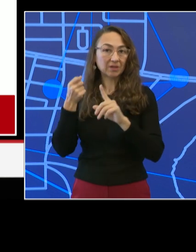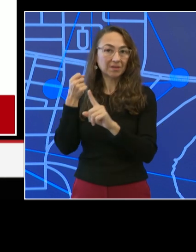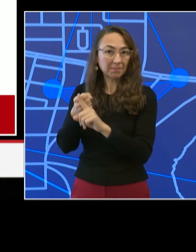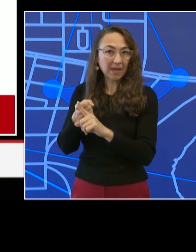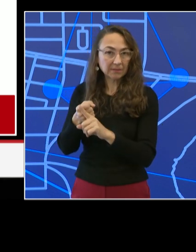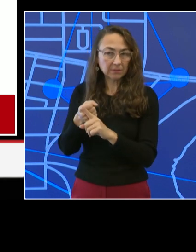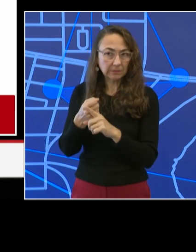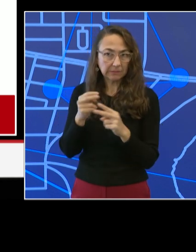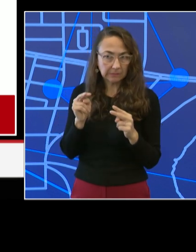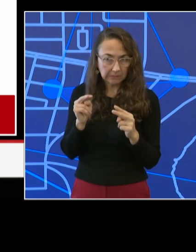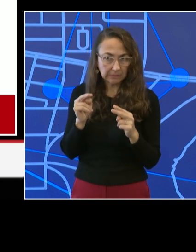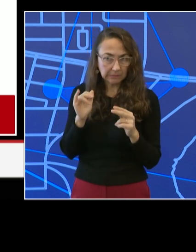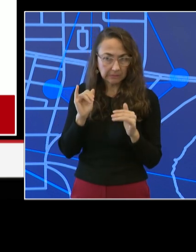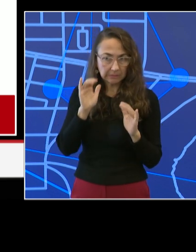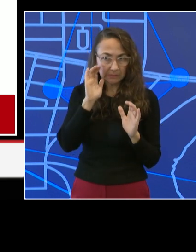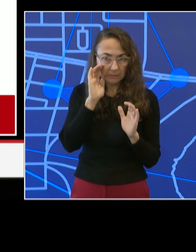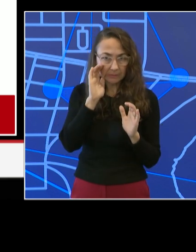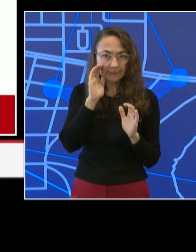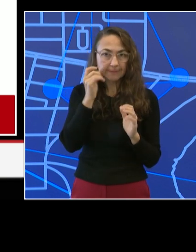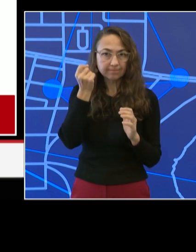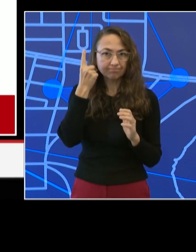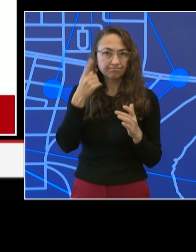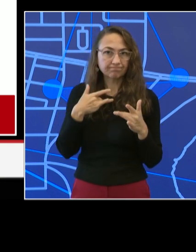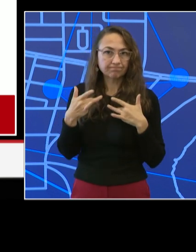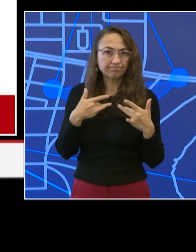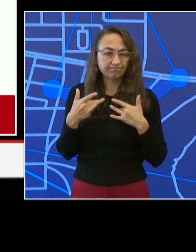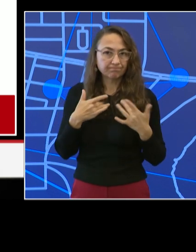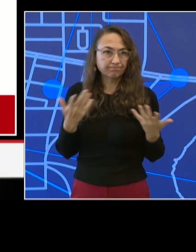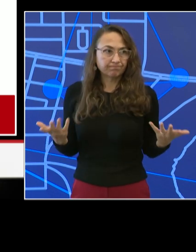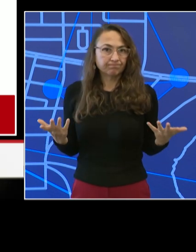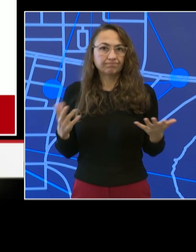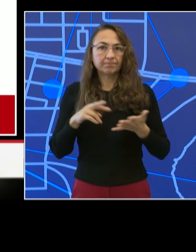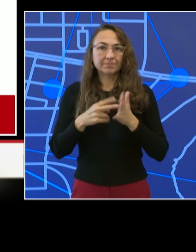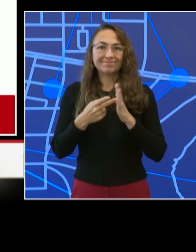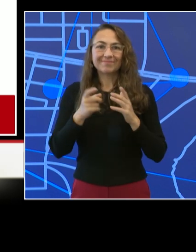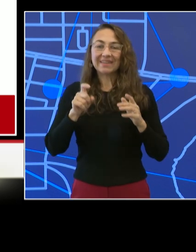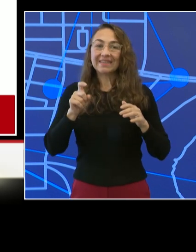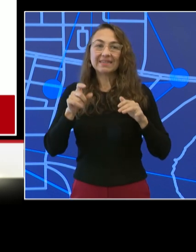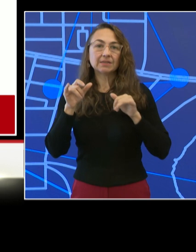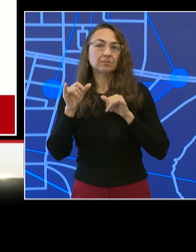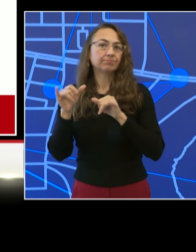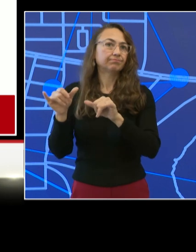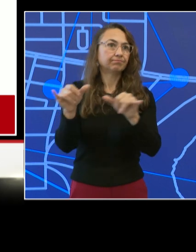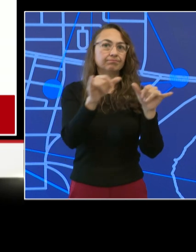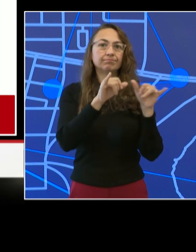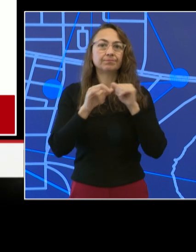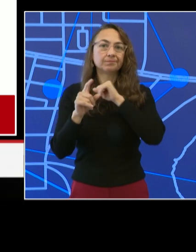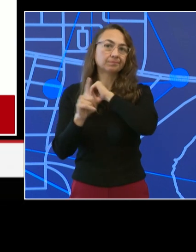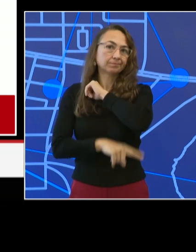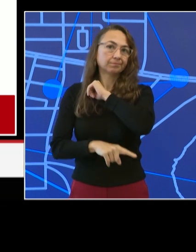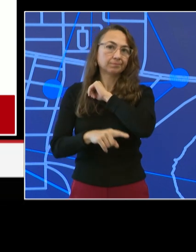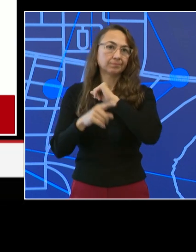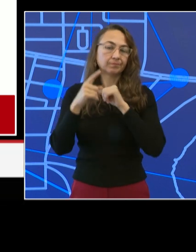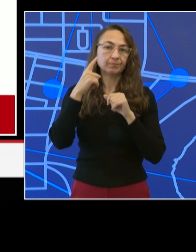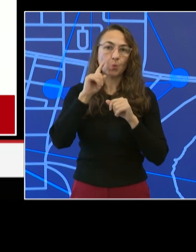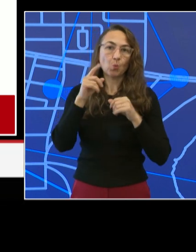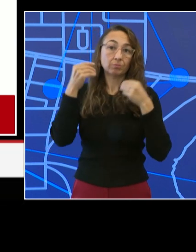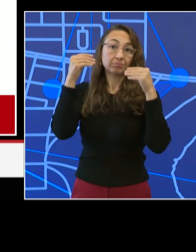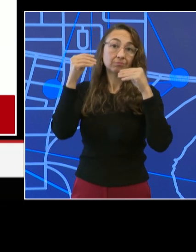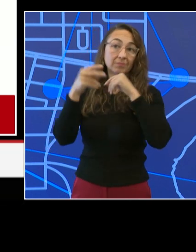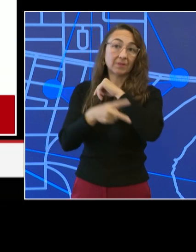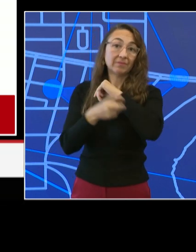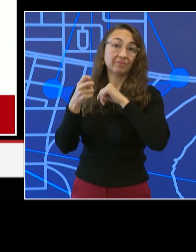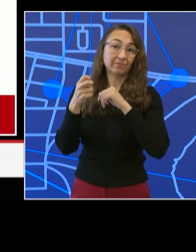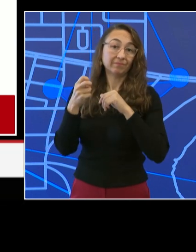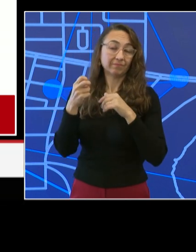get criminal penalties for standalone offense for organized retail theft, and MPD has made nearly 1,000 arrests